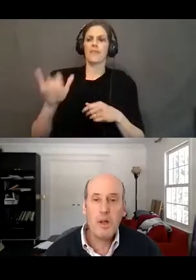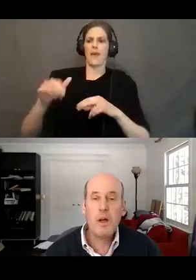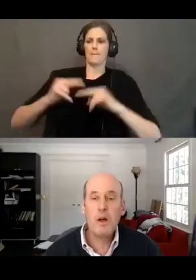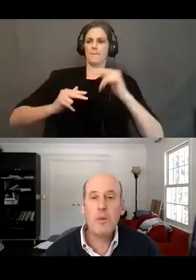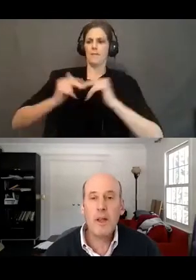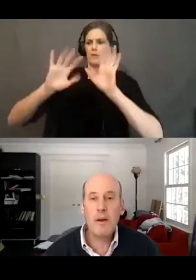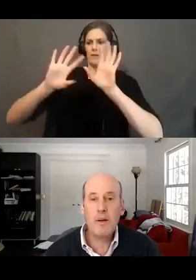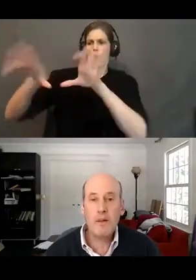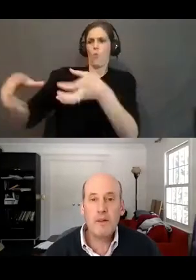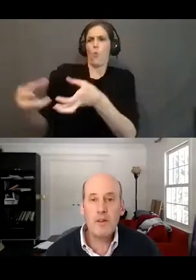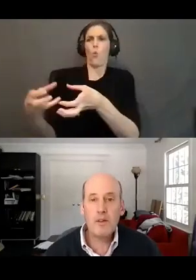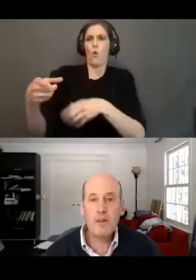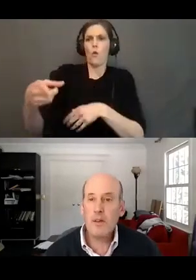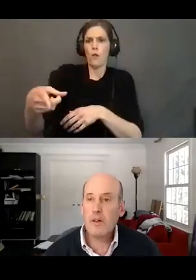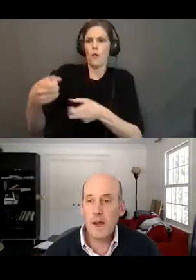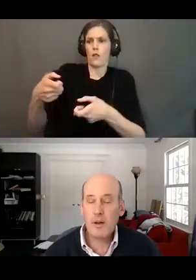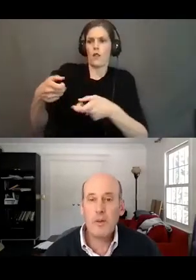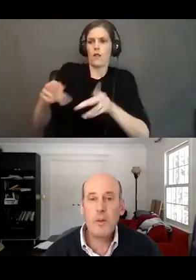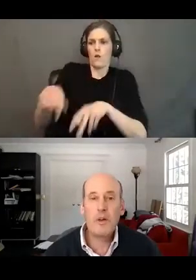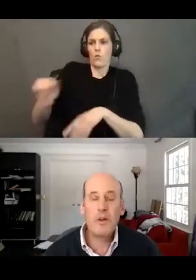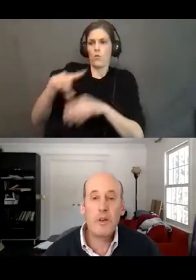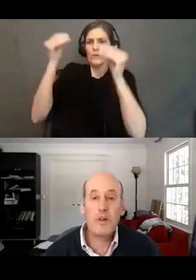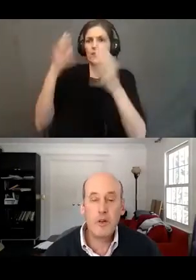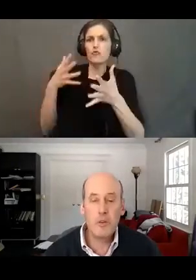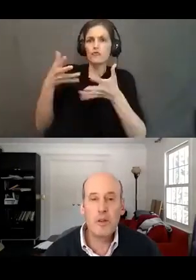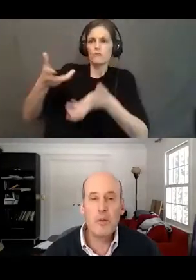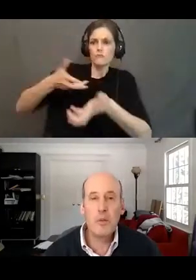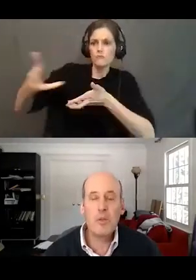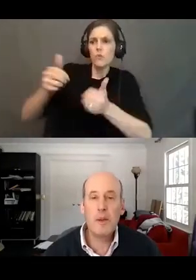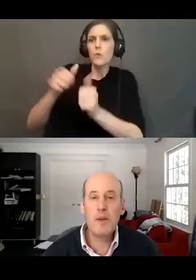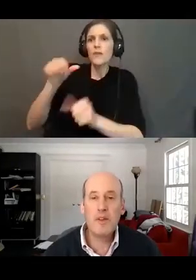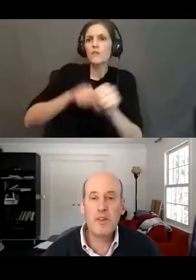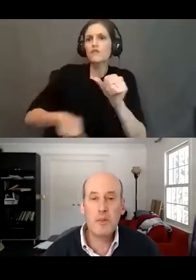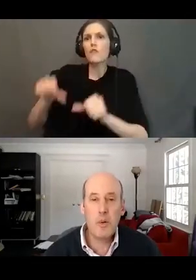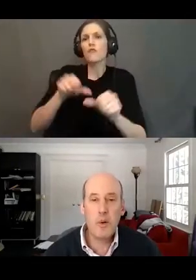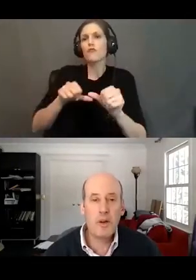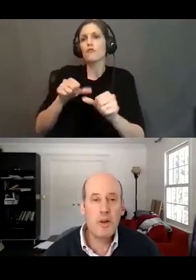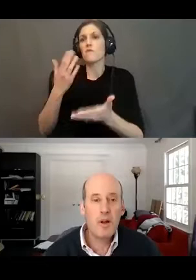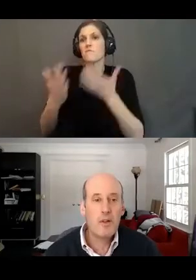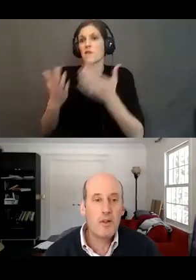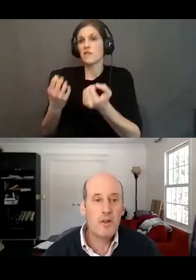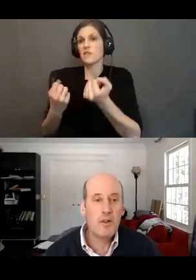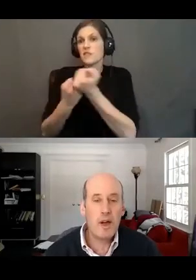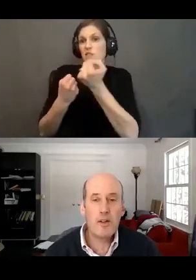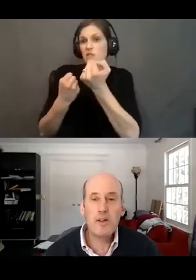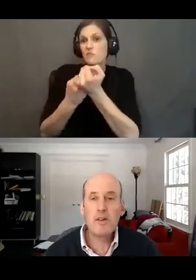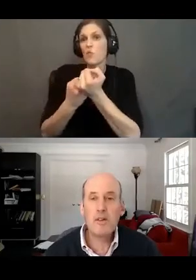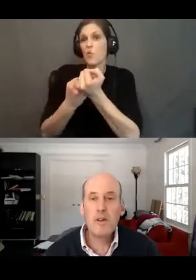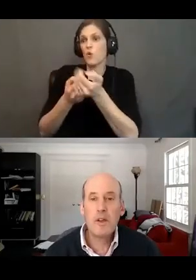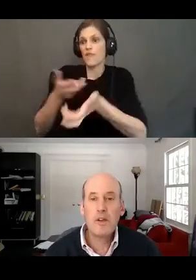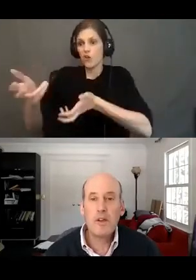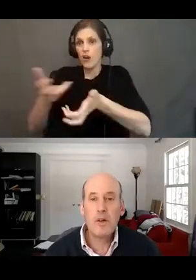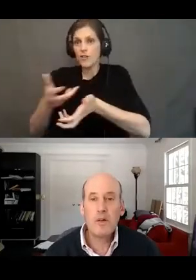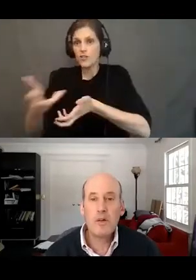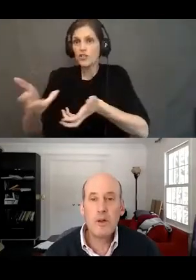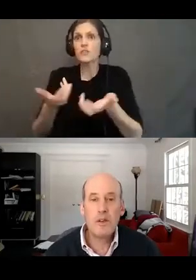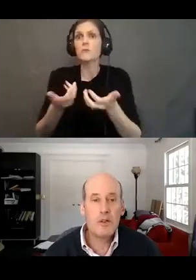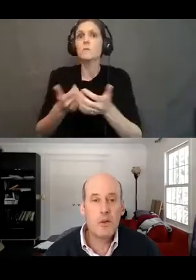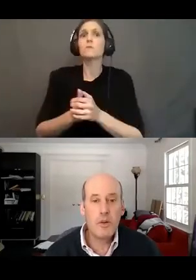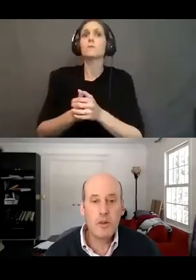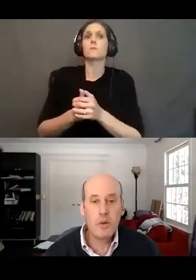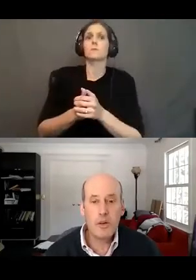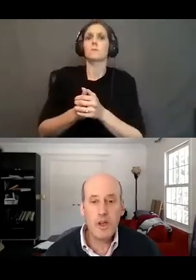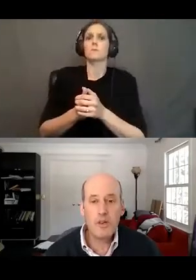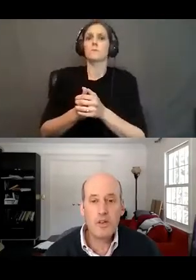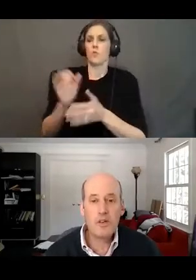whole, allowing the teachers to interact with one another, assuming they will, maybe even supporting those interactions. So treating the